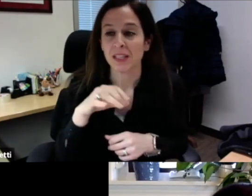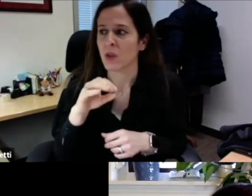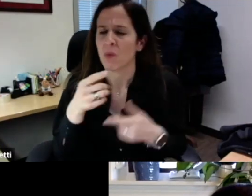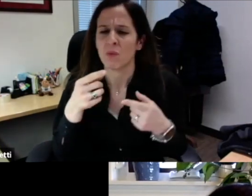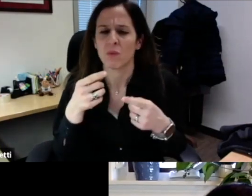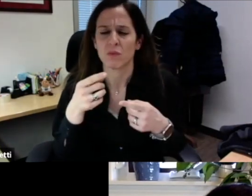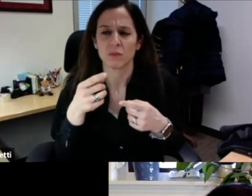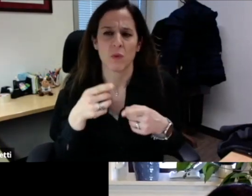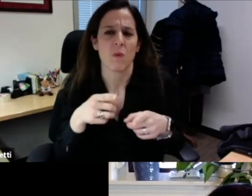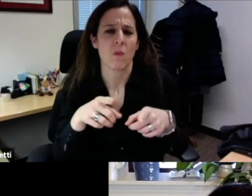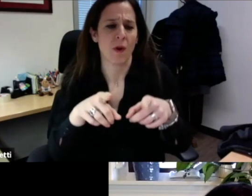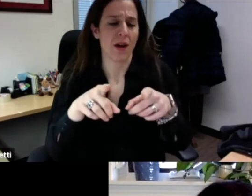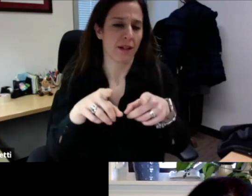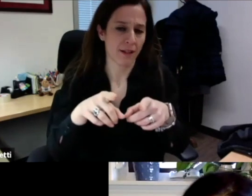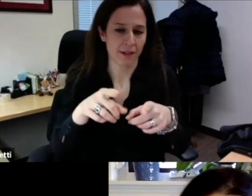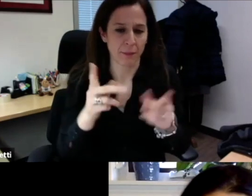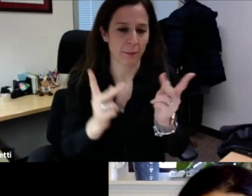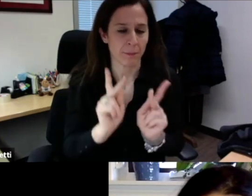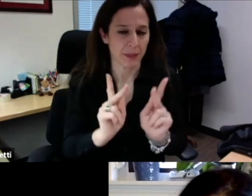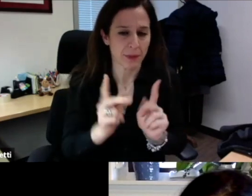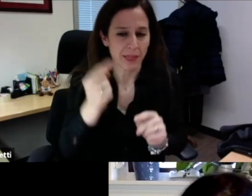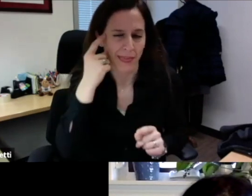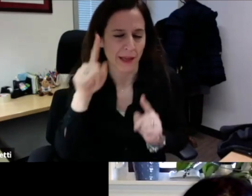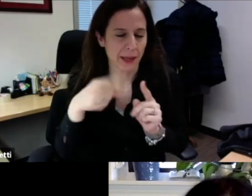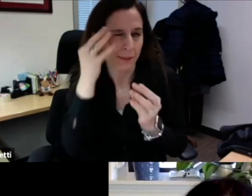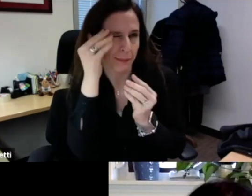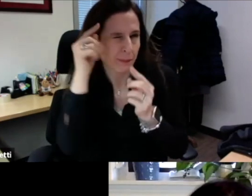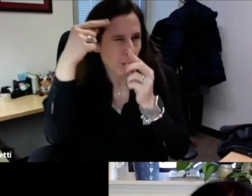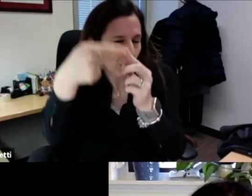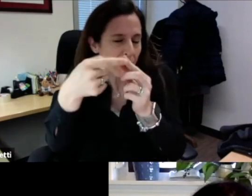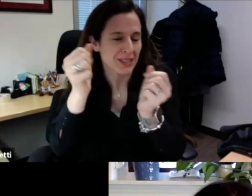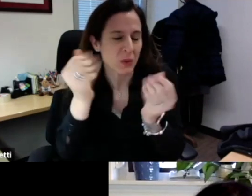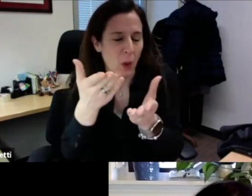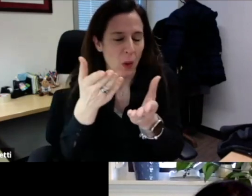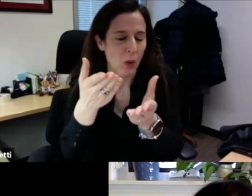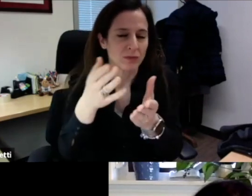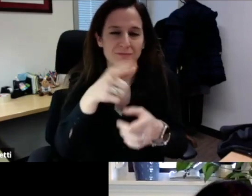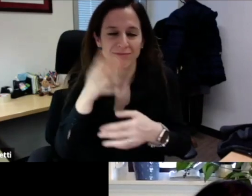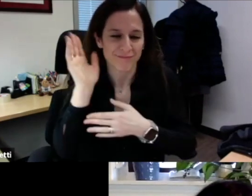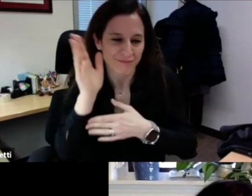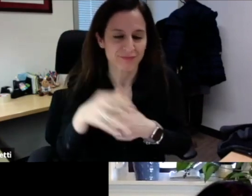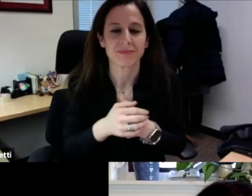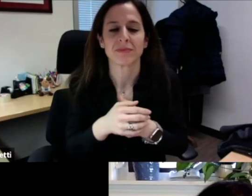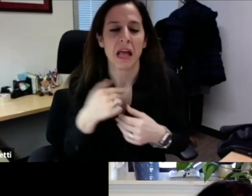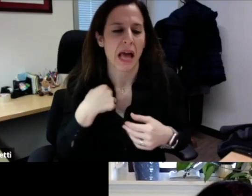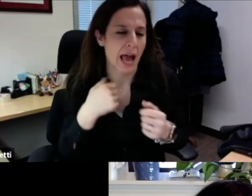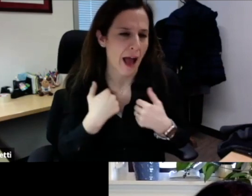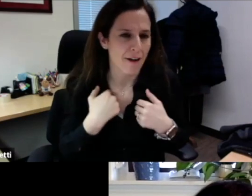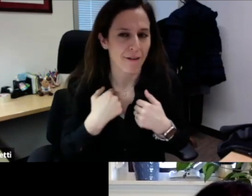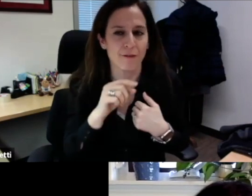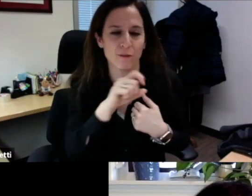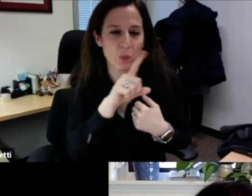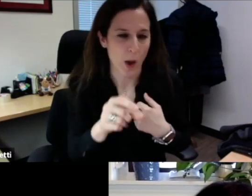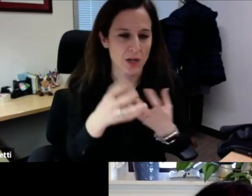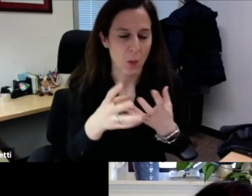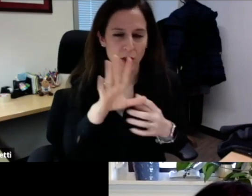work, fascinating. And while people are thinking through whatever questions they might want to offer and